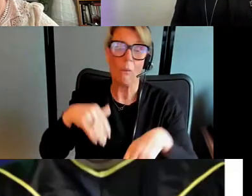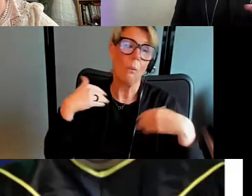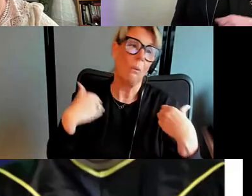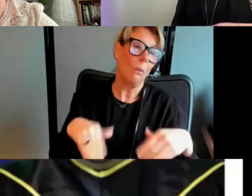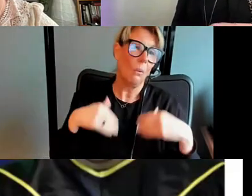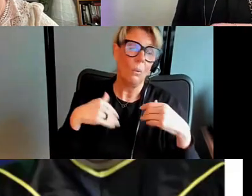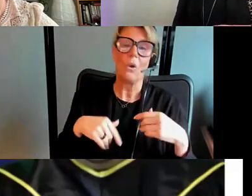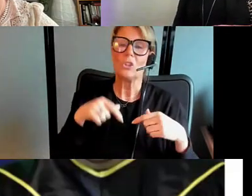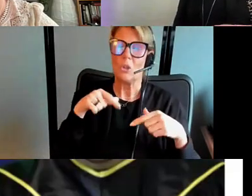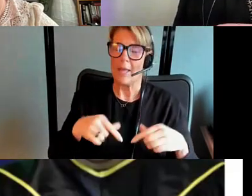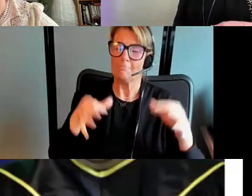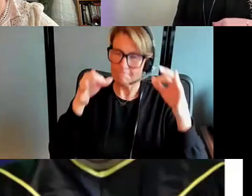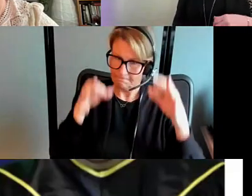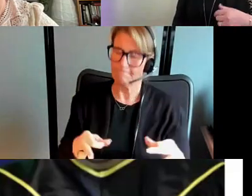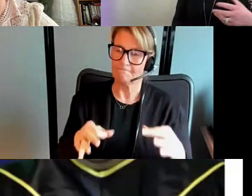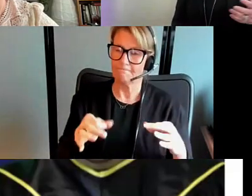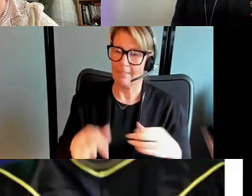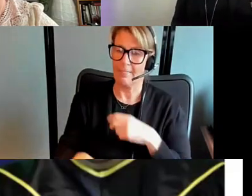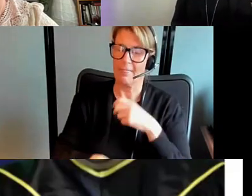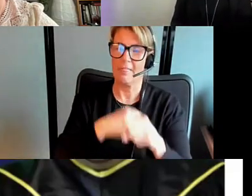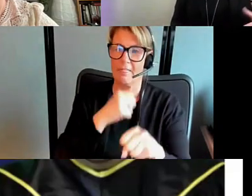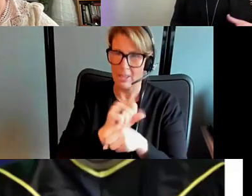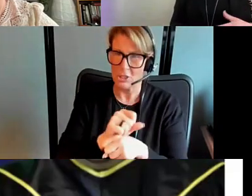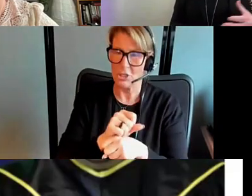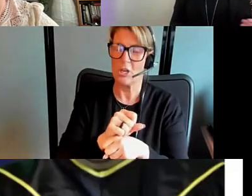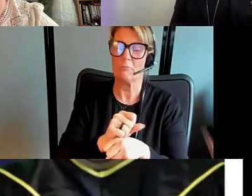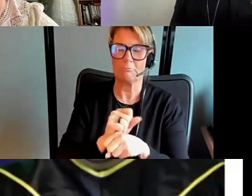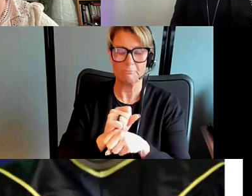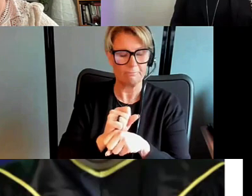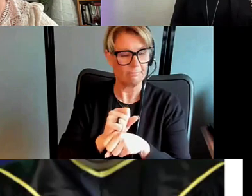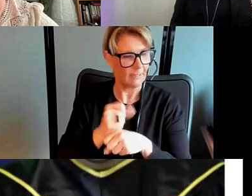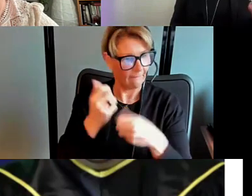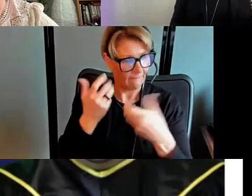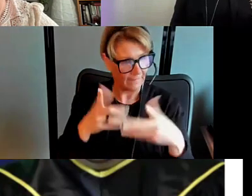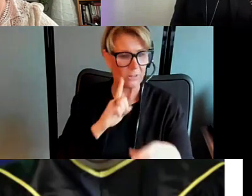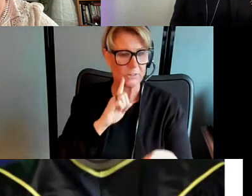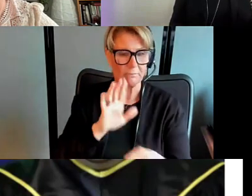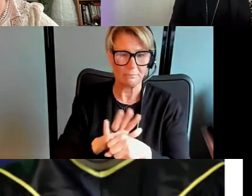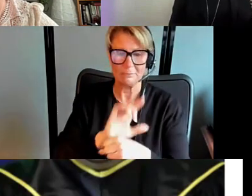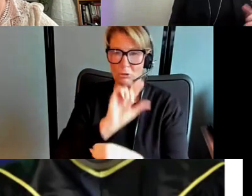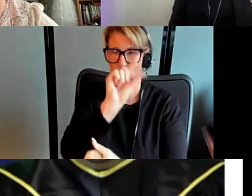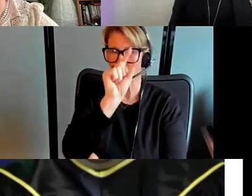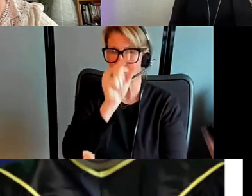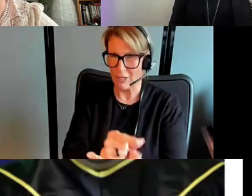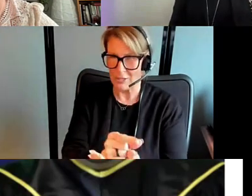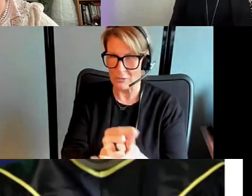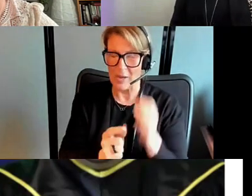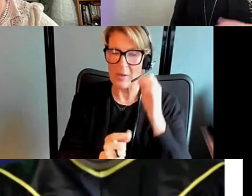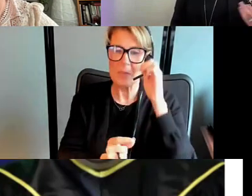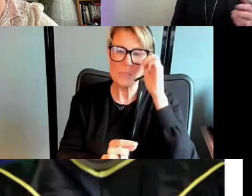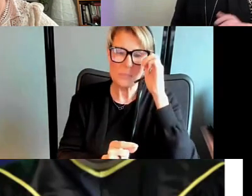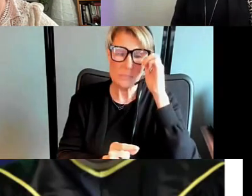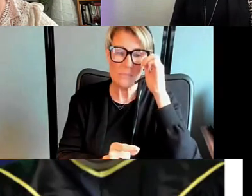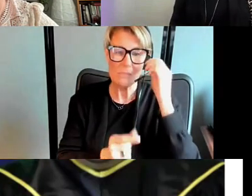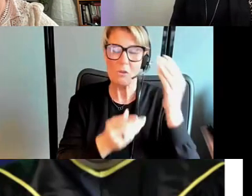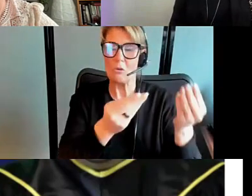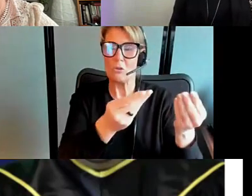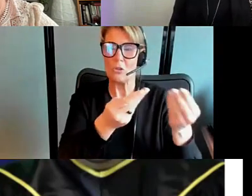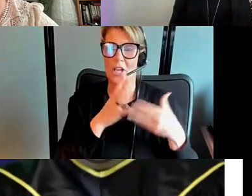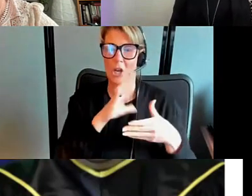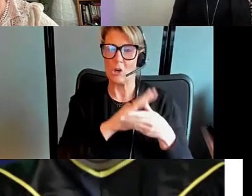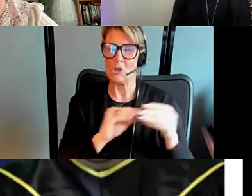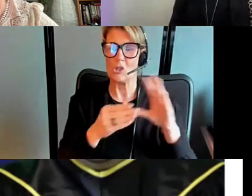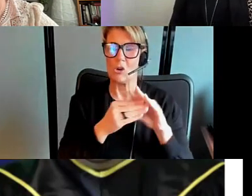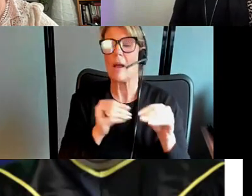going to be the year that they changed things. So she shared her story. Again, I didn't say exactly what her story was, other than she was a parent